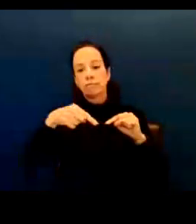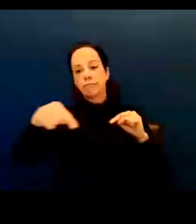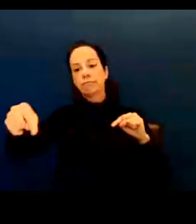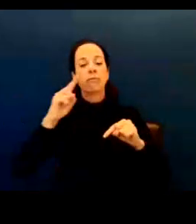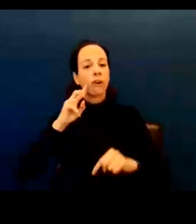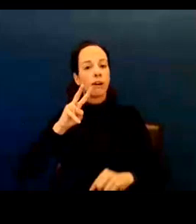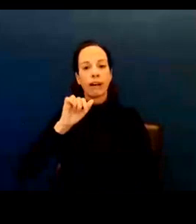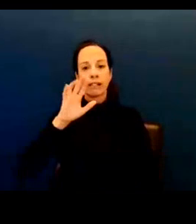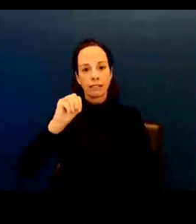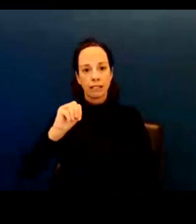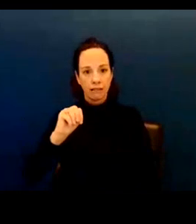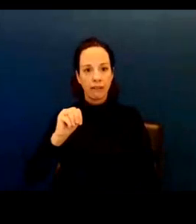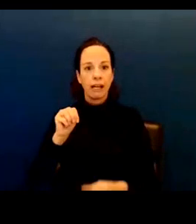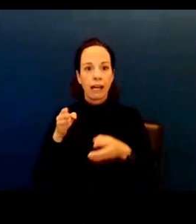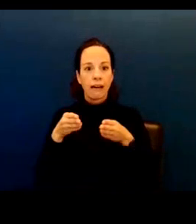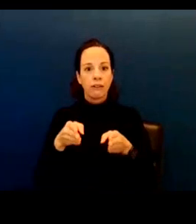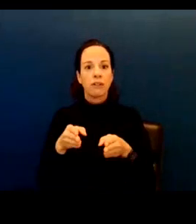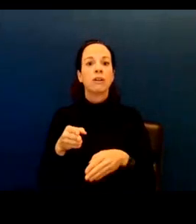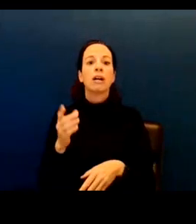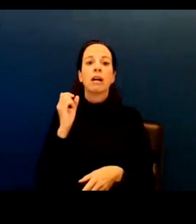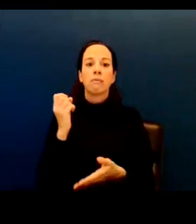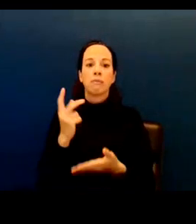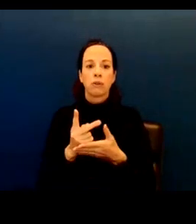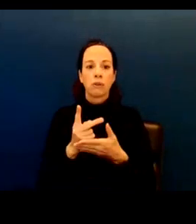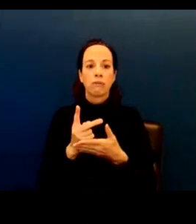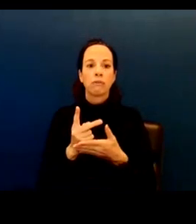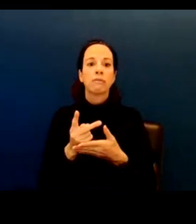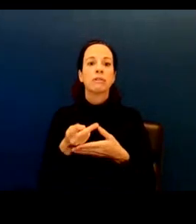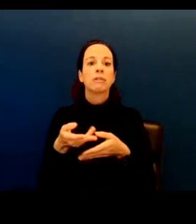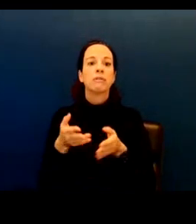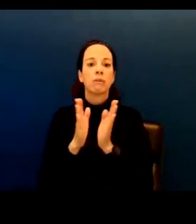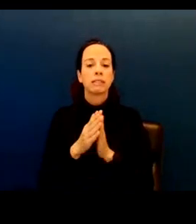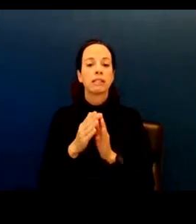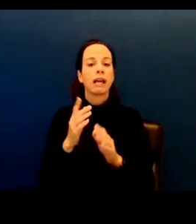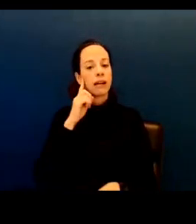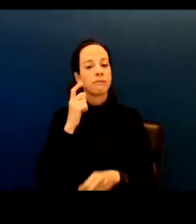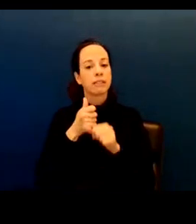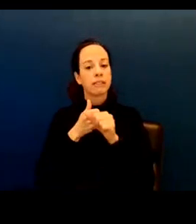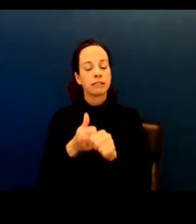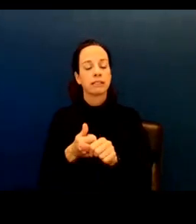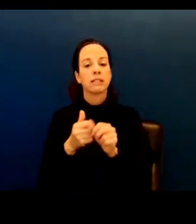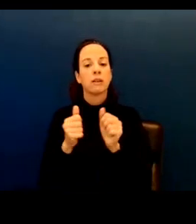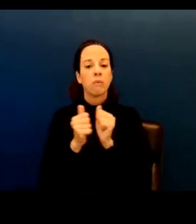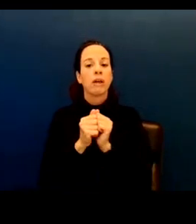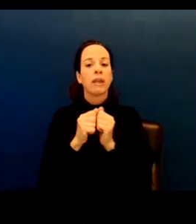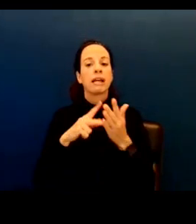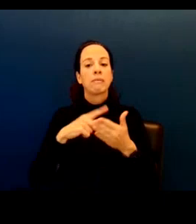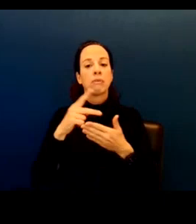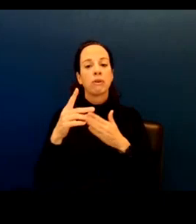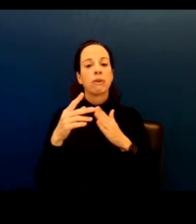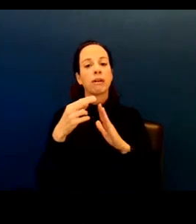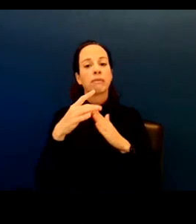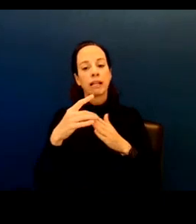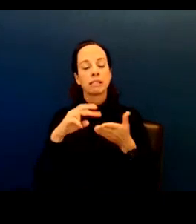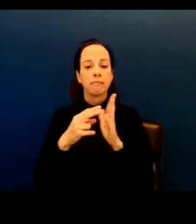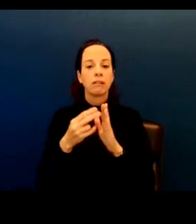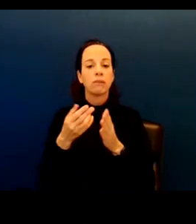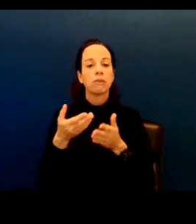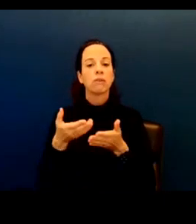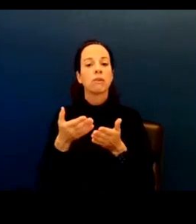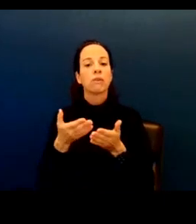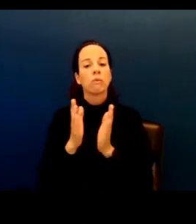this request and found it to be consistent with program guidelines. Therefore, staff recommends approval of tab 123. All right, thank